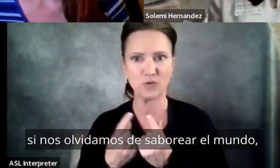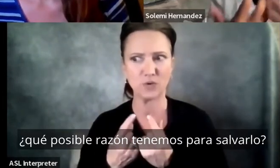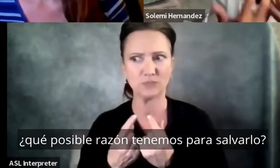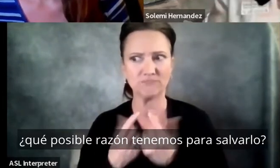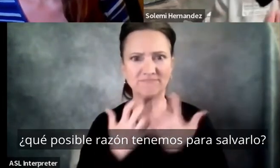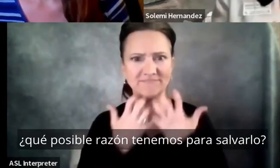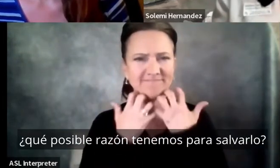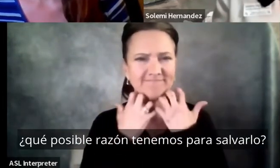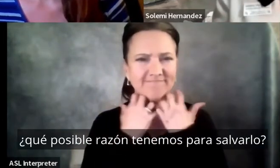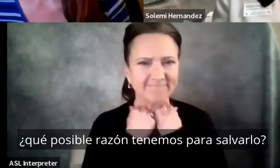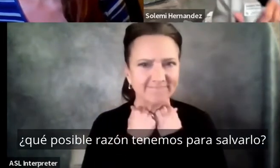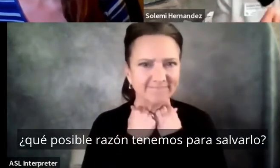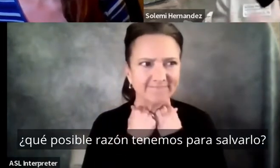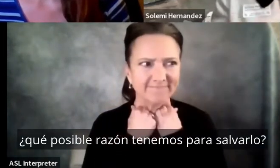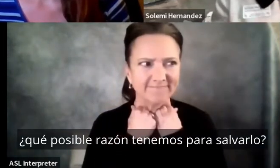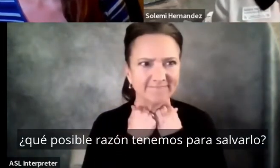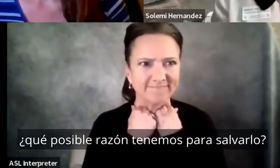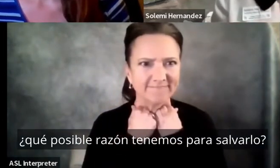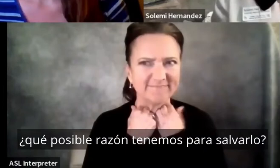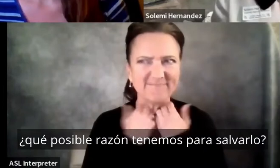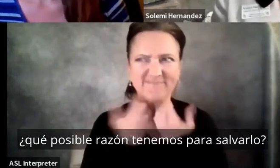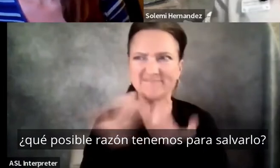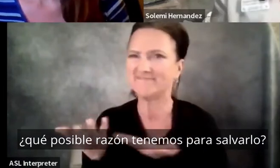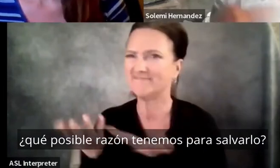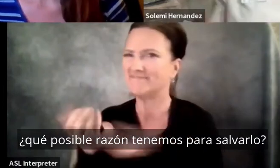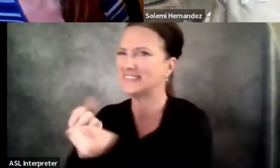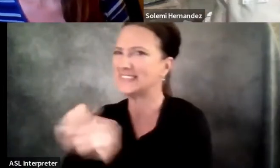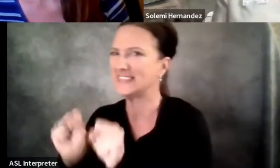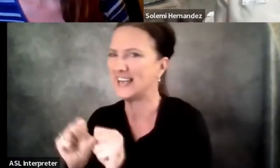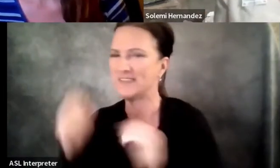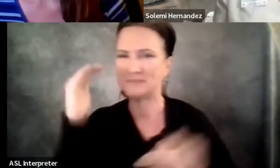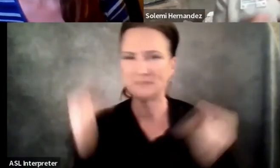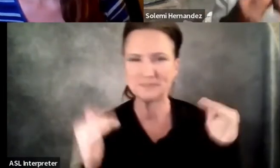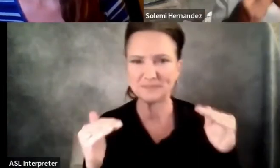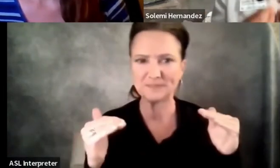world, what possible reason do we have for saving?